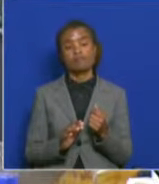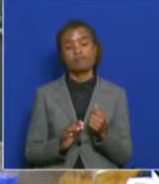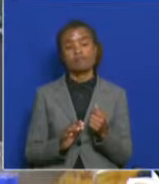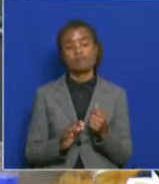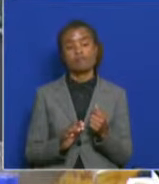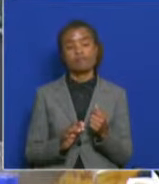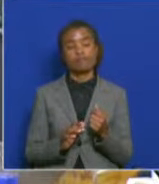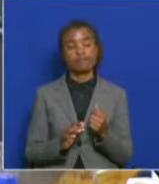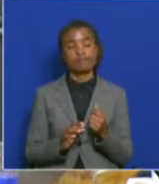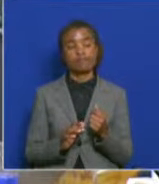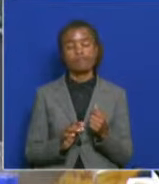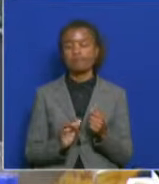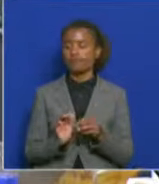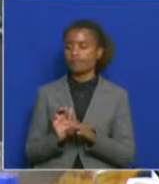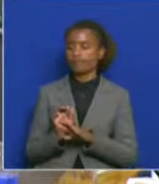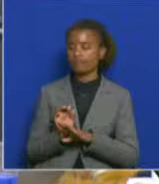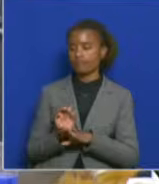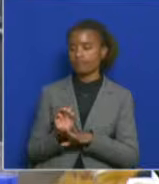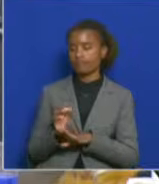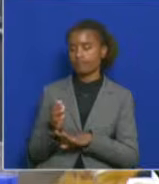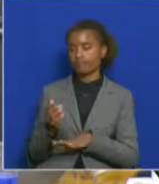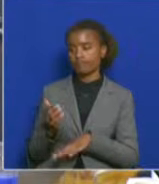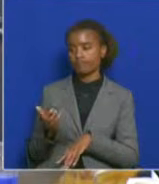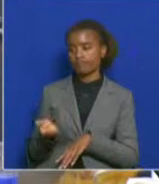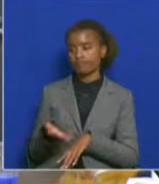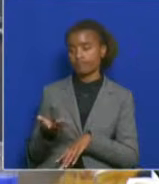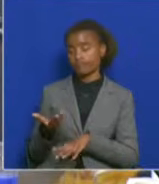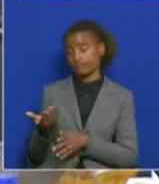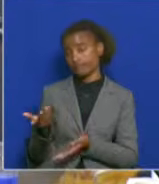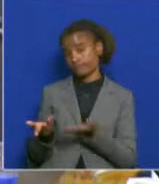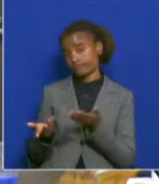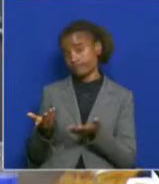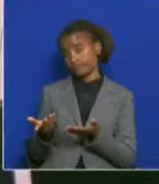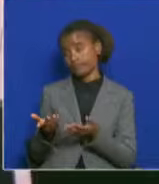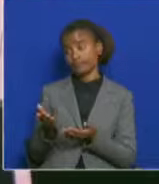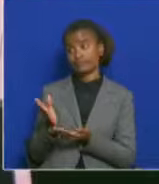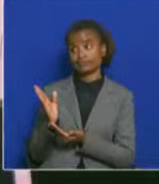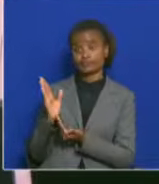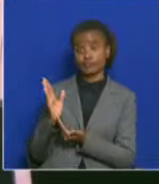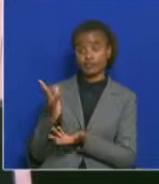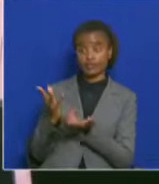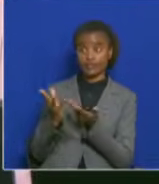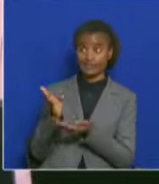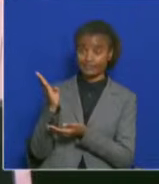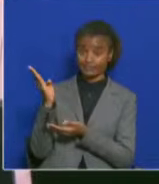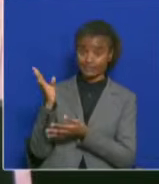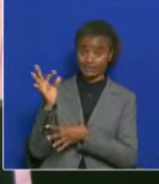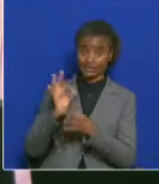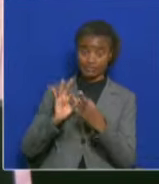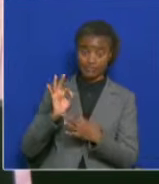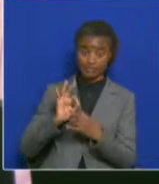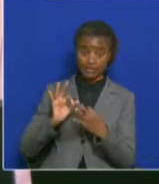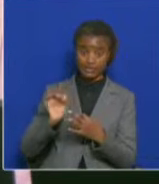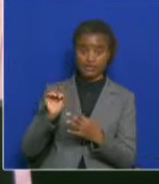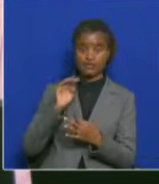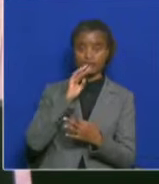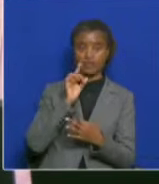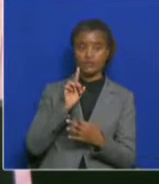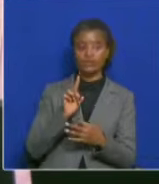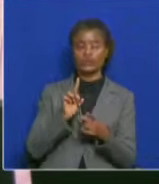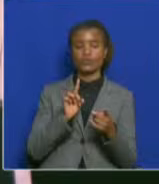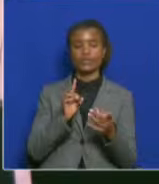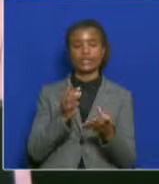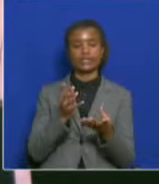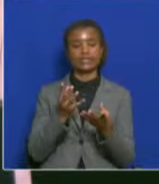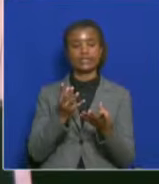I suppose it would be for General Khan to explain what he meant when he says, I got the samples, but